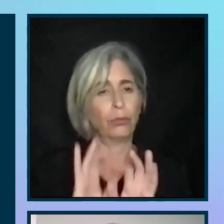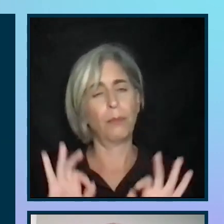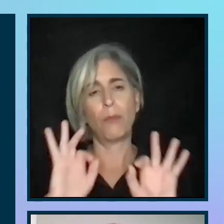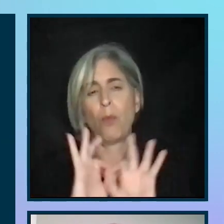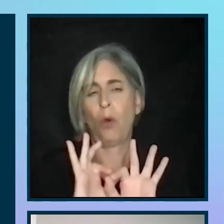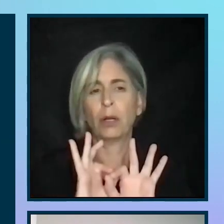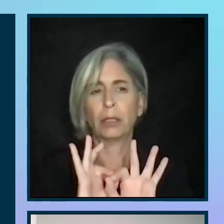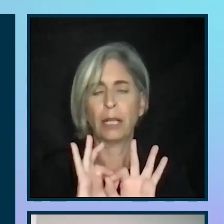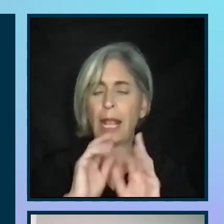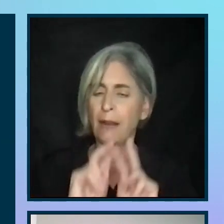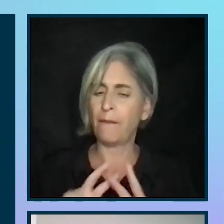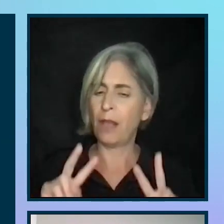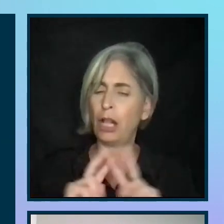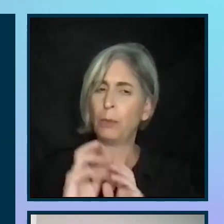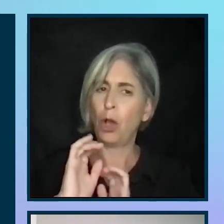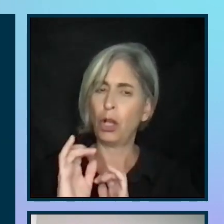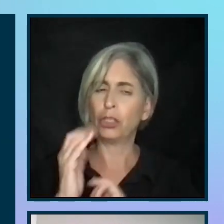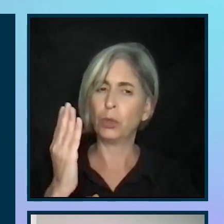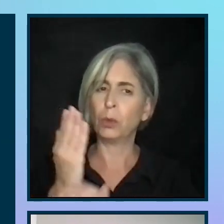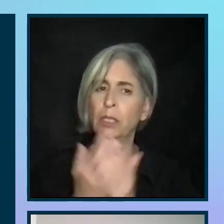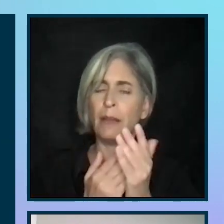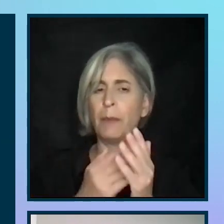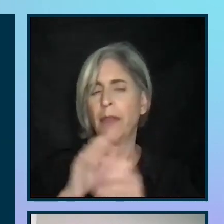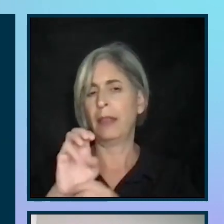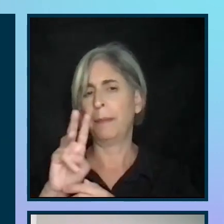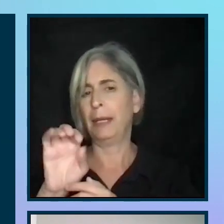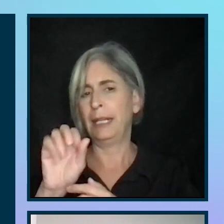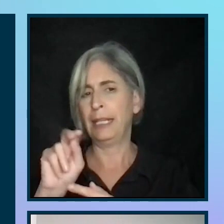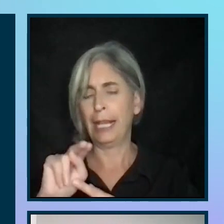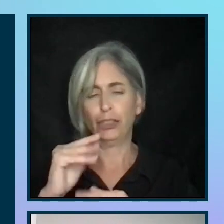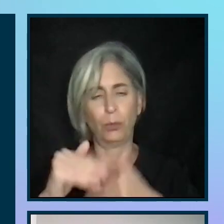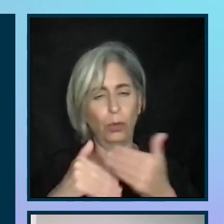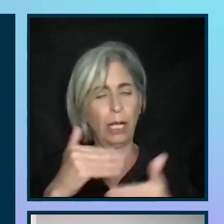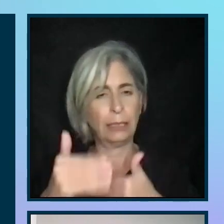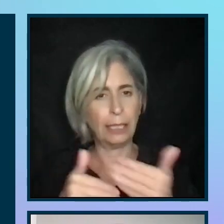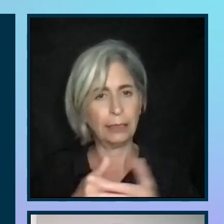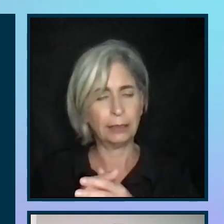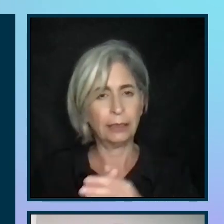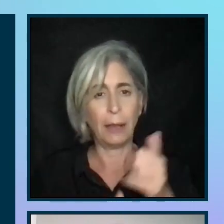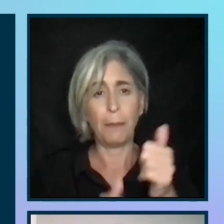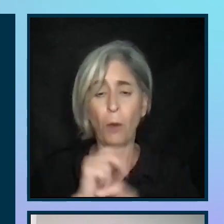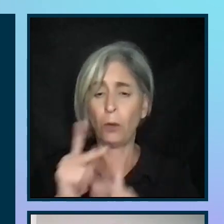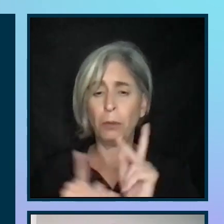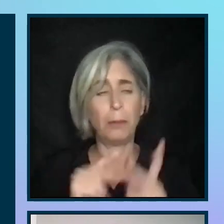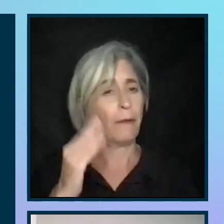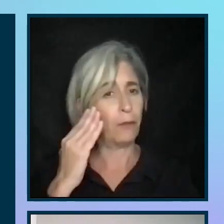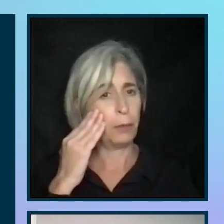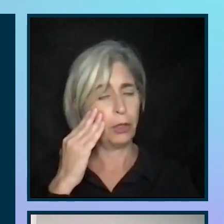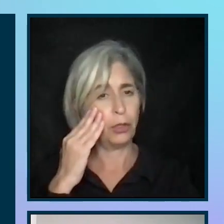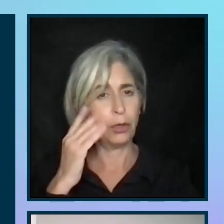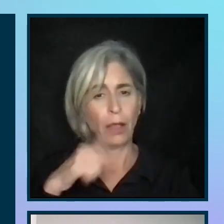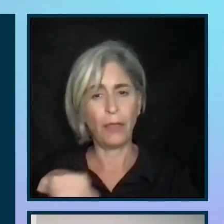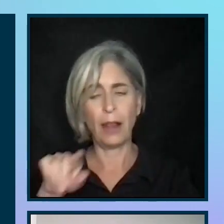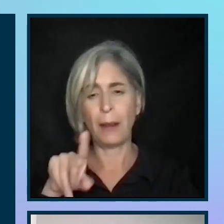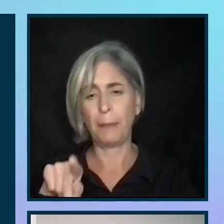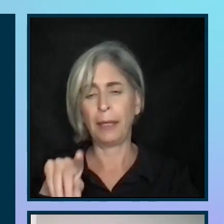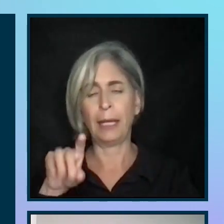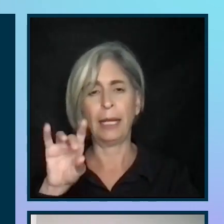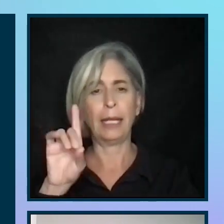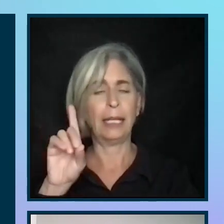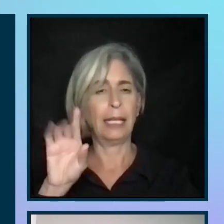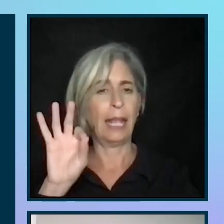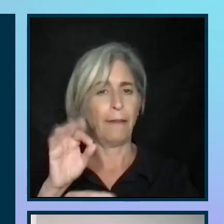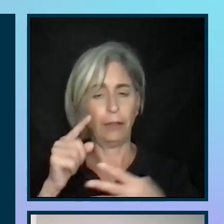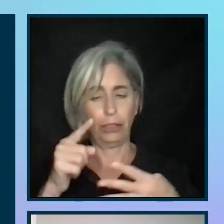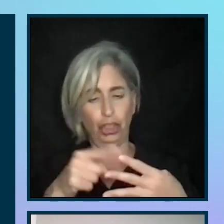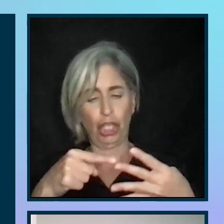and has been valuable in some of the remediation projects that we've used. Most folks are familiar with the Adobe PDF checklist